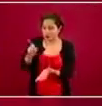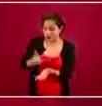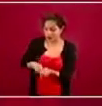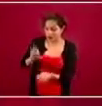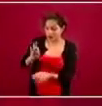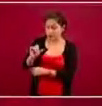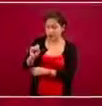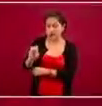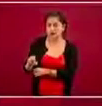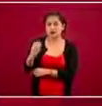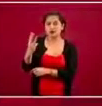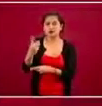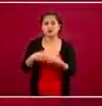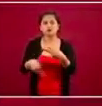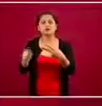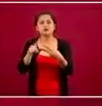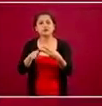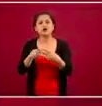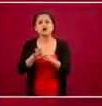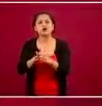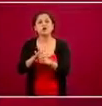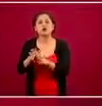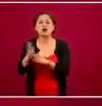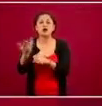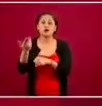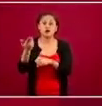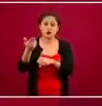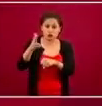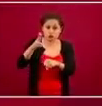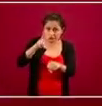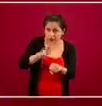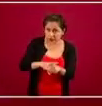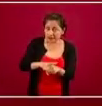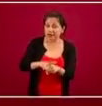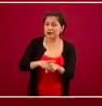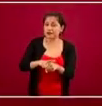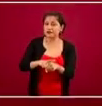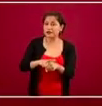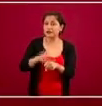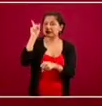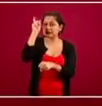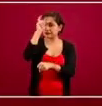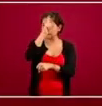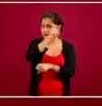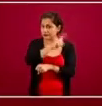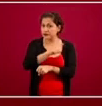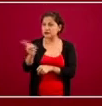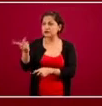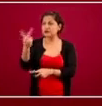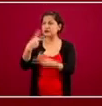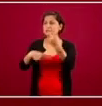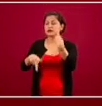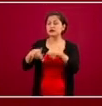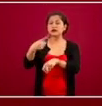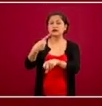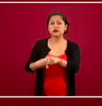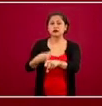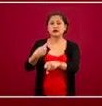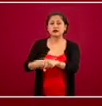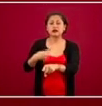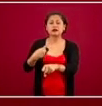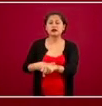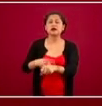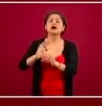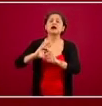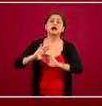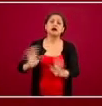phase 3 is not the number of cases. The defining aspect is the overworking of public hospitals and